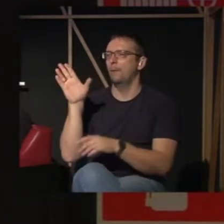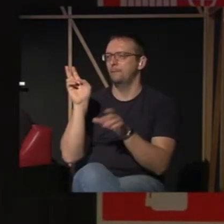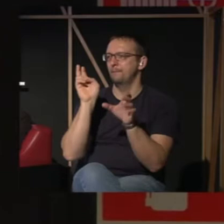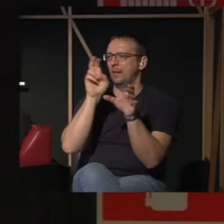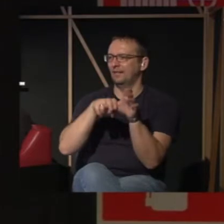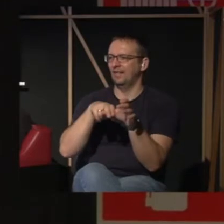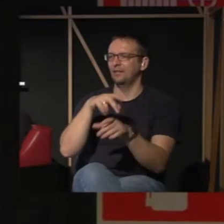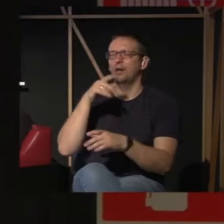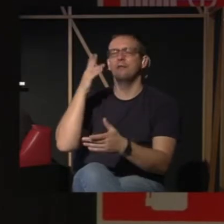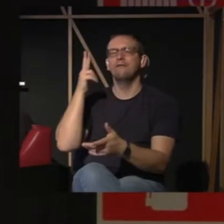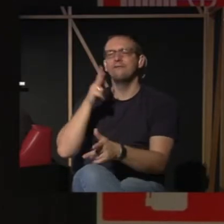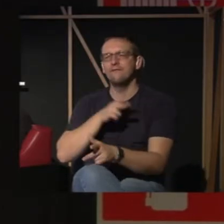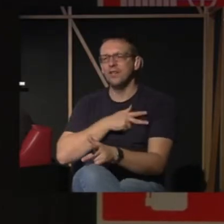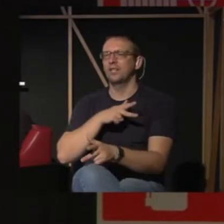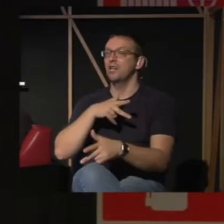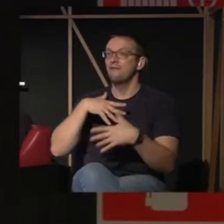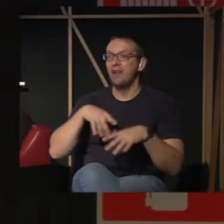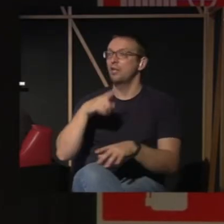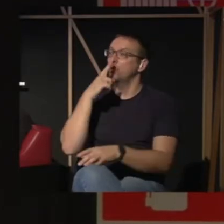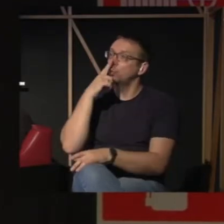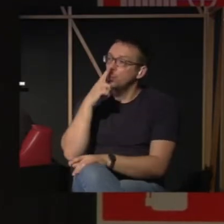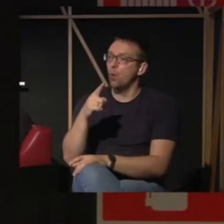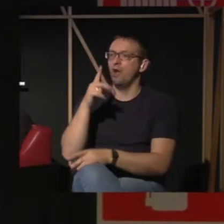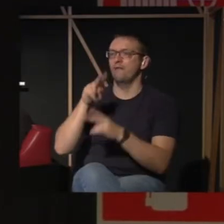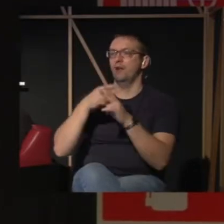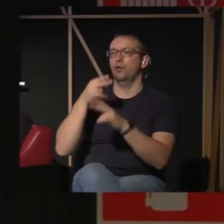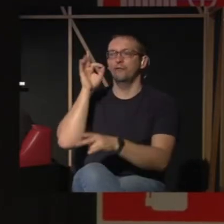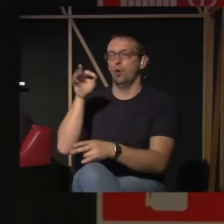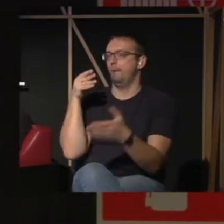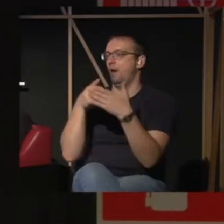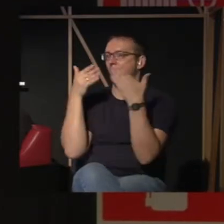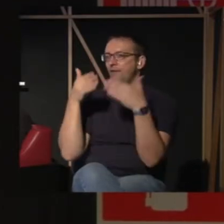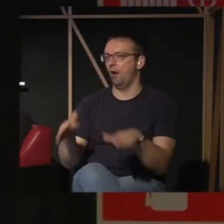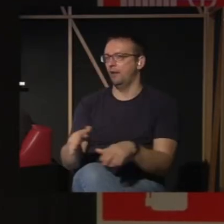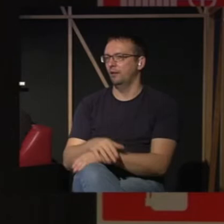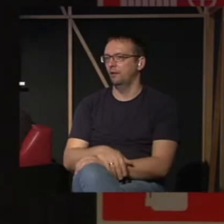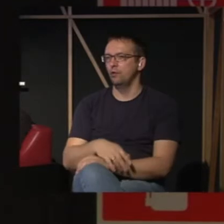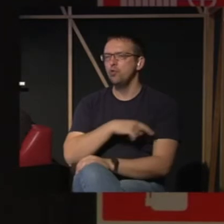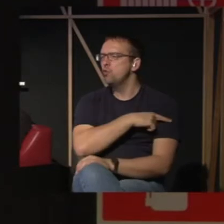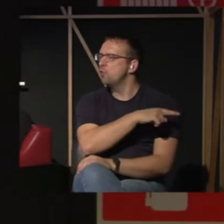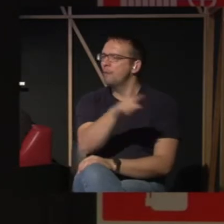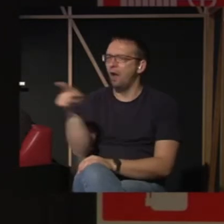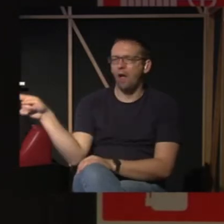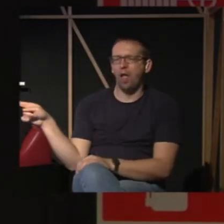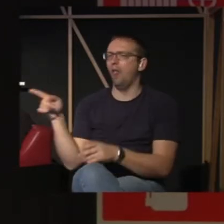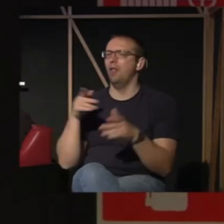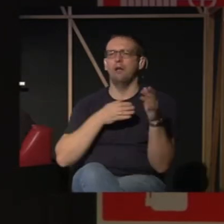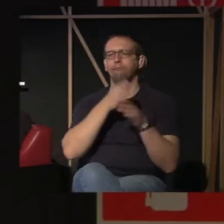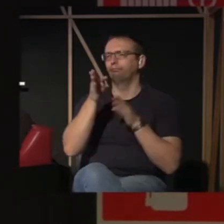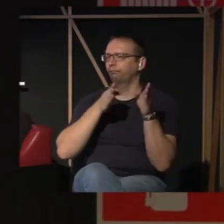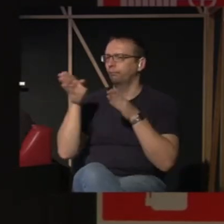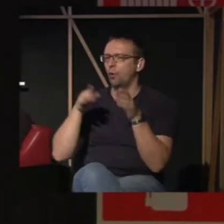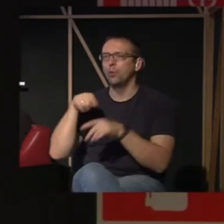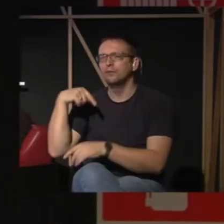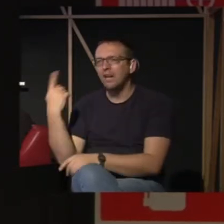stewards, trained on accessibility etiquette in order to make the experience as pleasant as possible